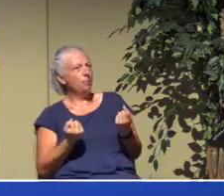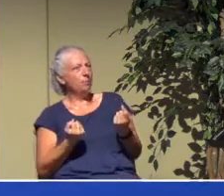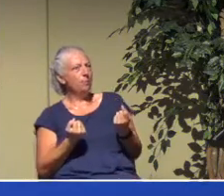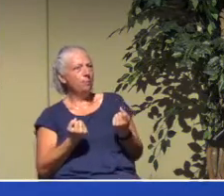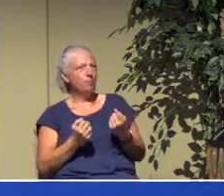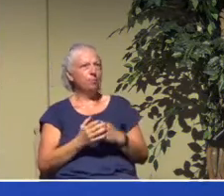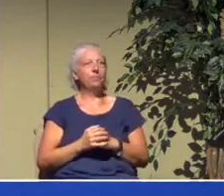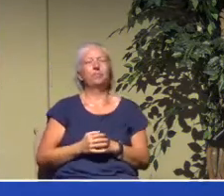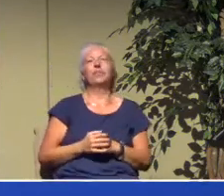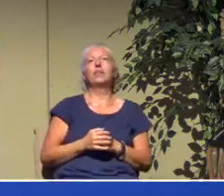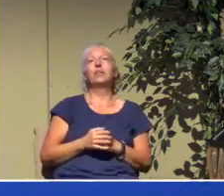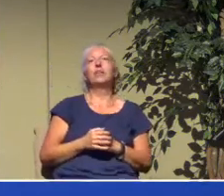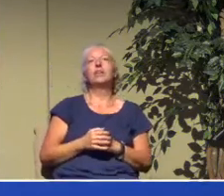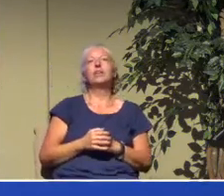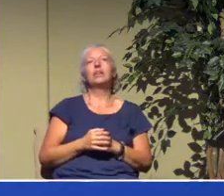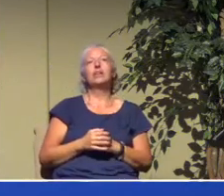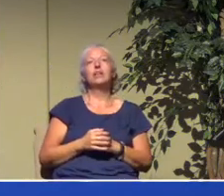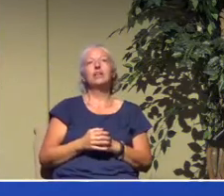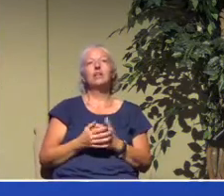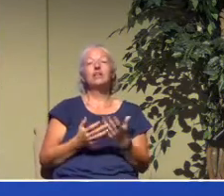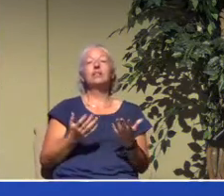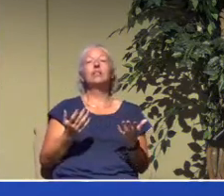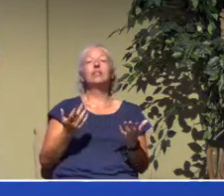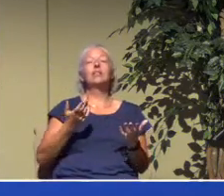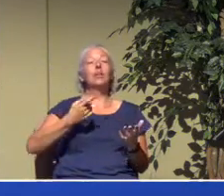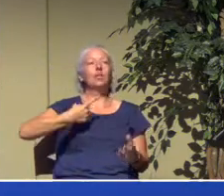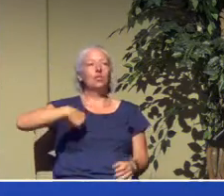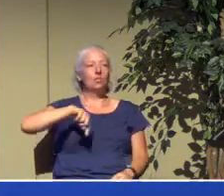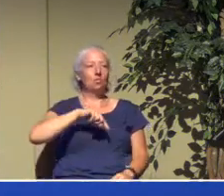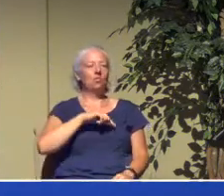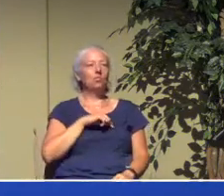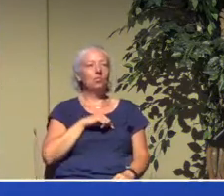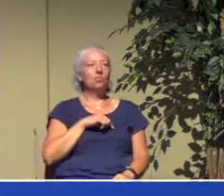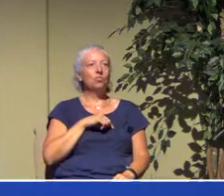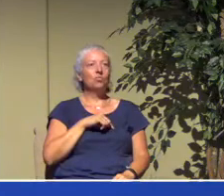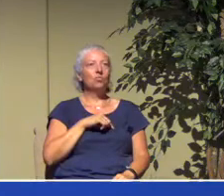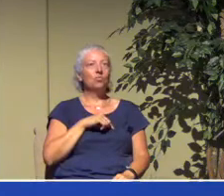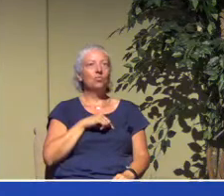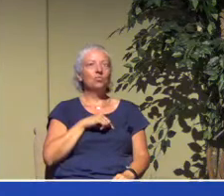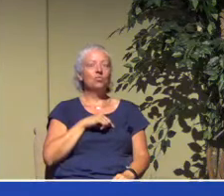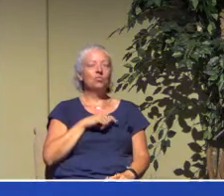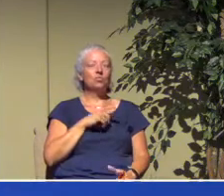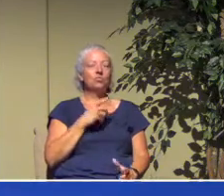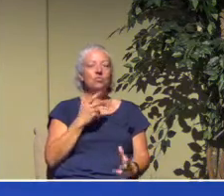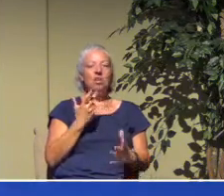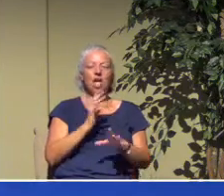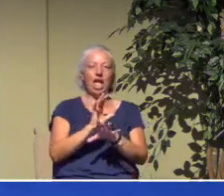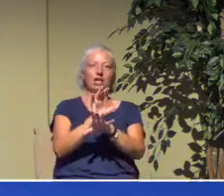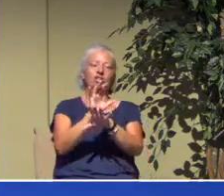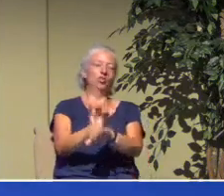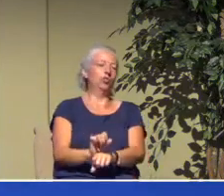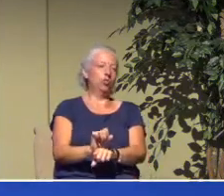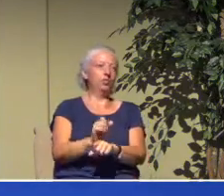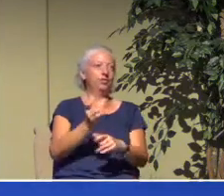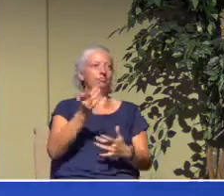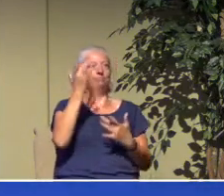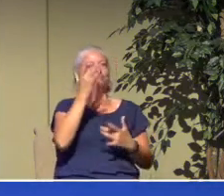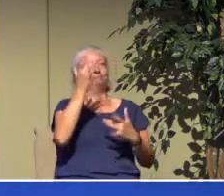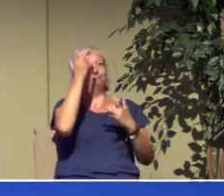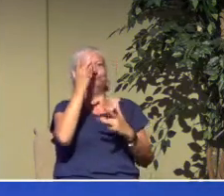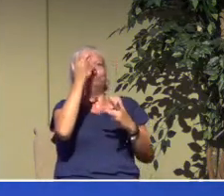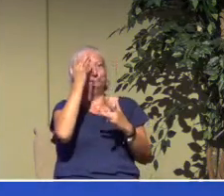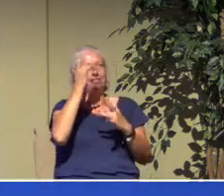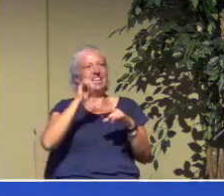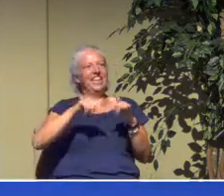want to be well. We could very, very much love our condition or be so used to it that we can't envision a